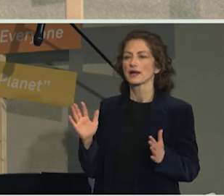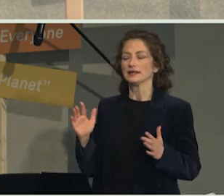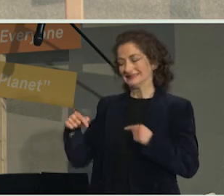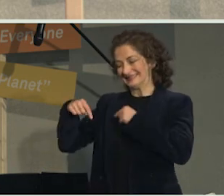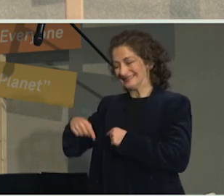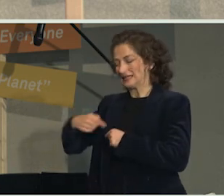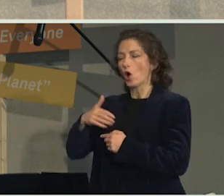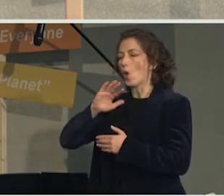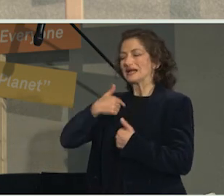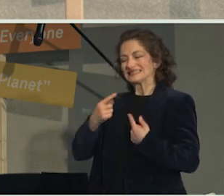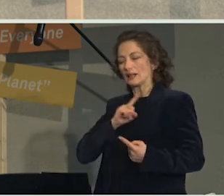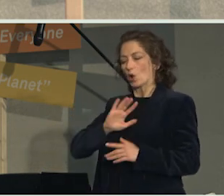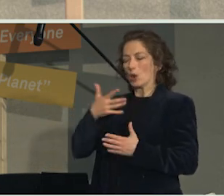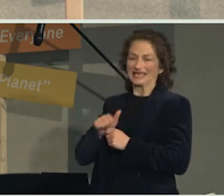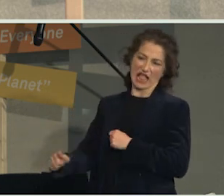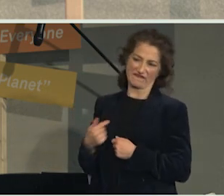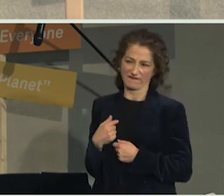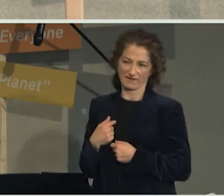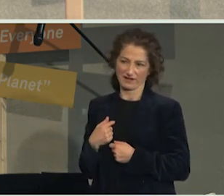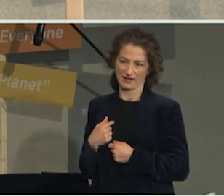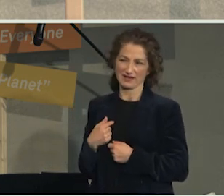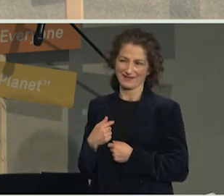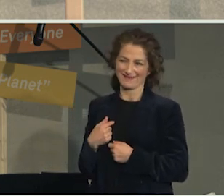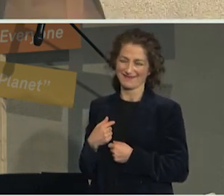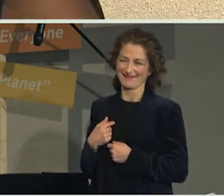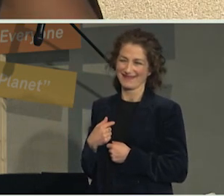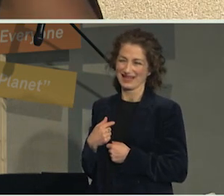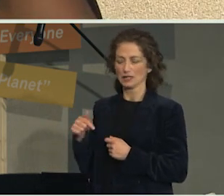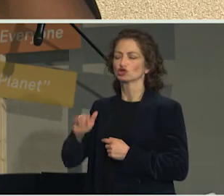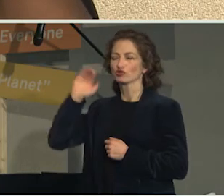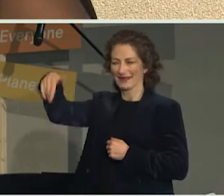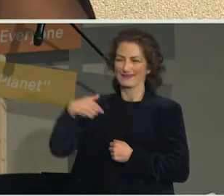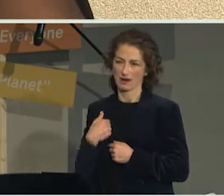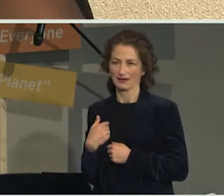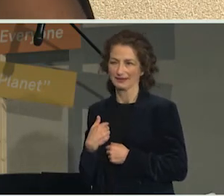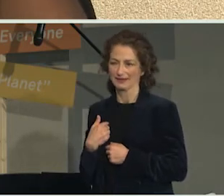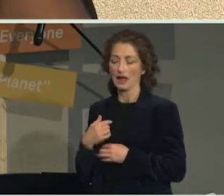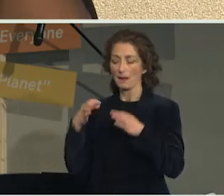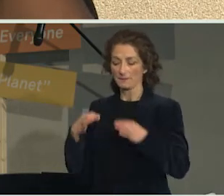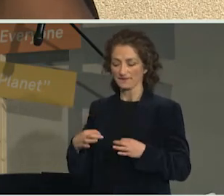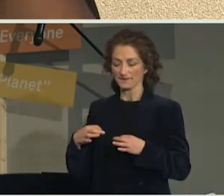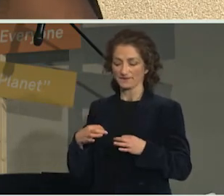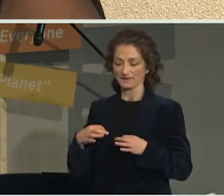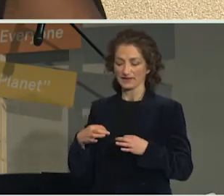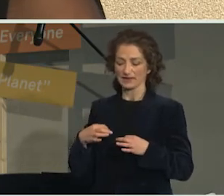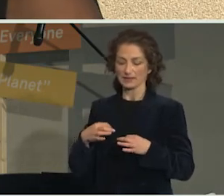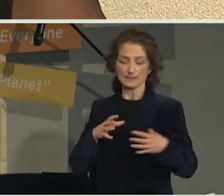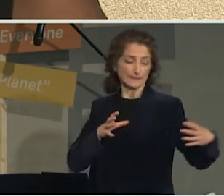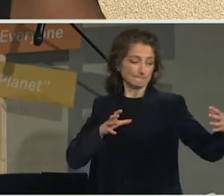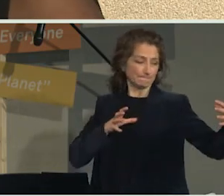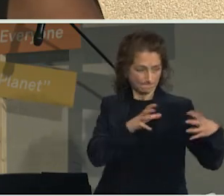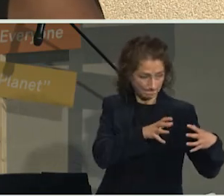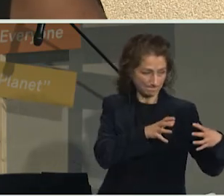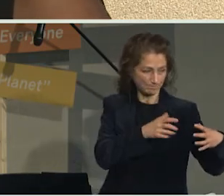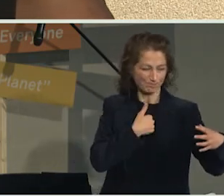me yet. That would come much later. My commitments at that moment to the notion of we, no matter what,